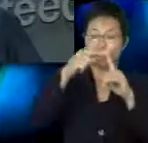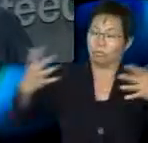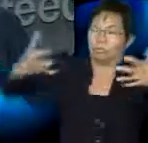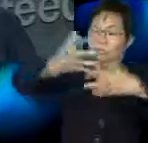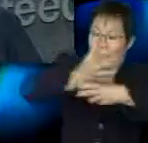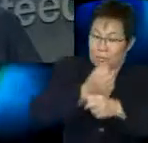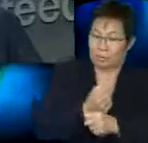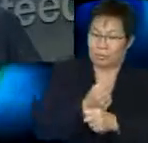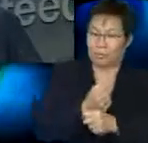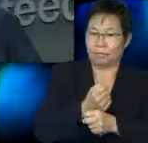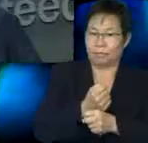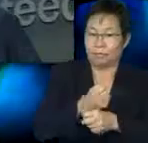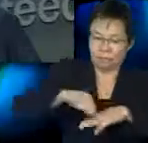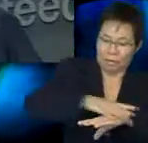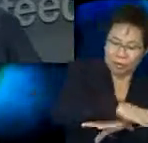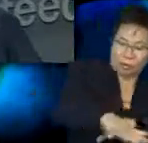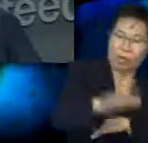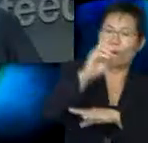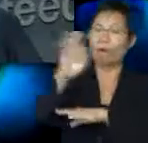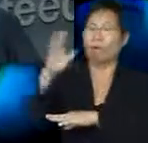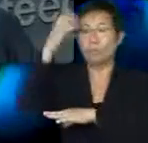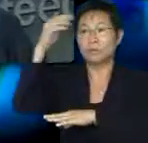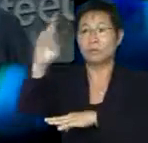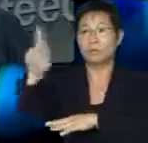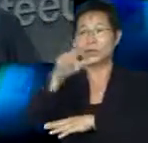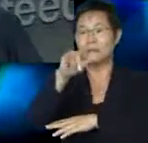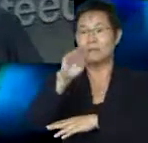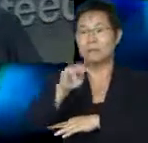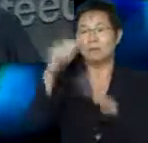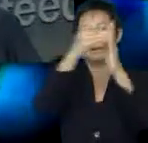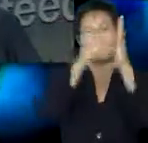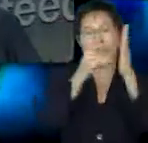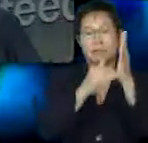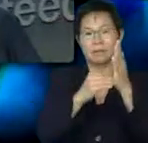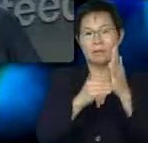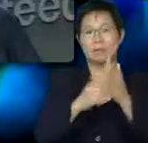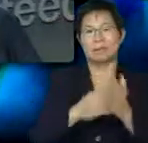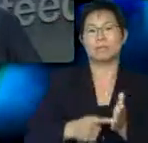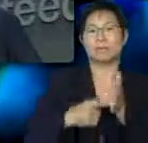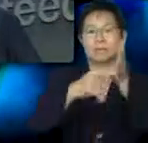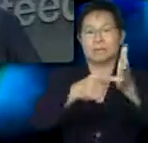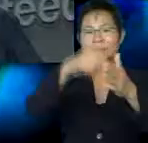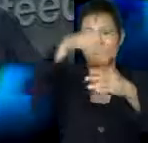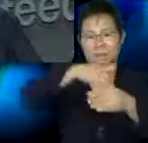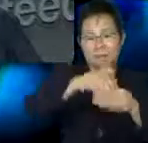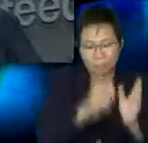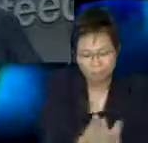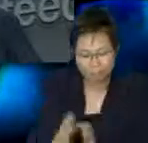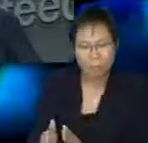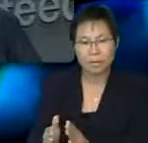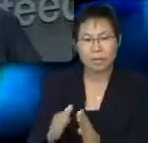summarize, the effectiveness of Mr. Lim's lesson is presented in the strategies